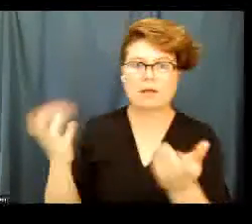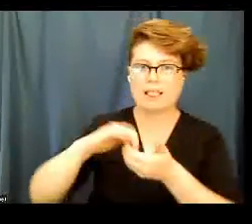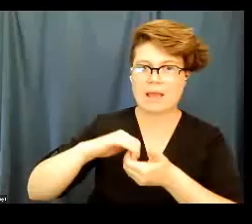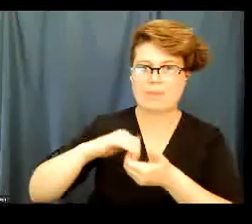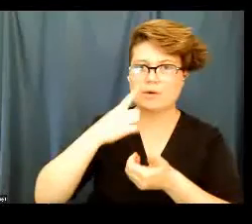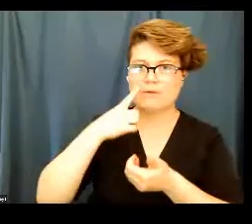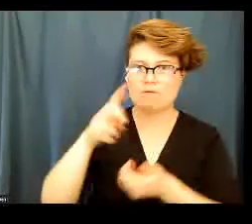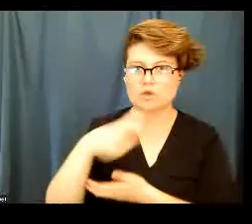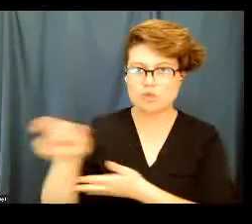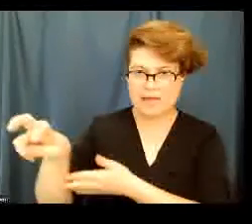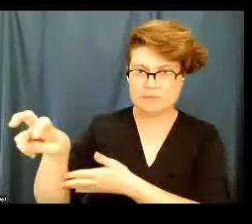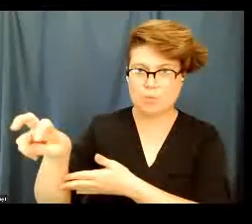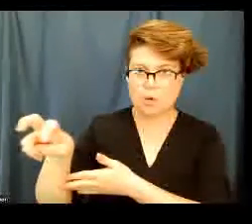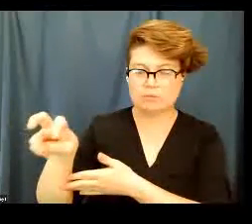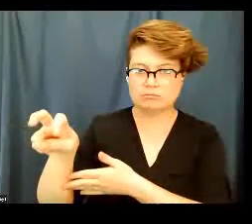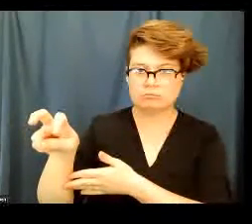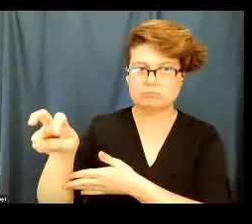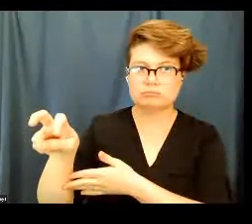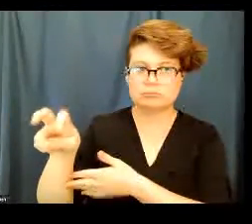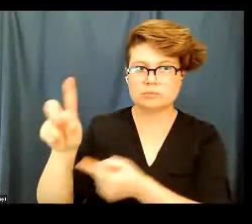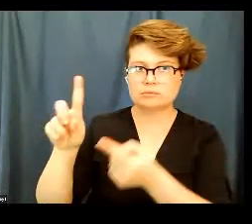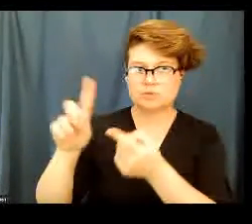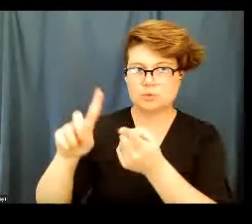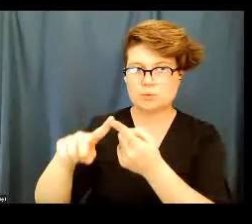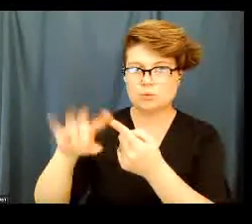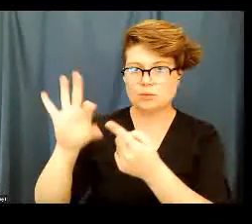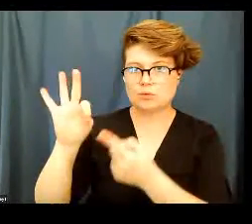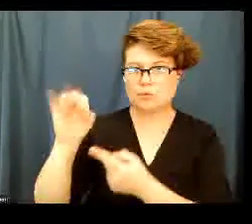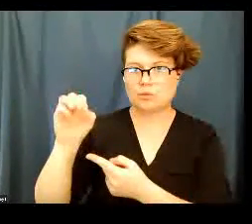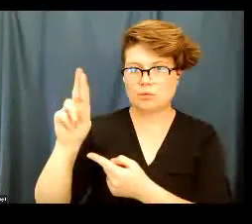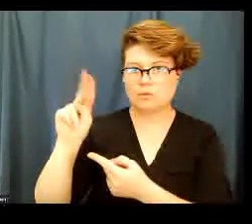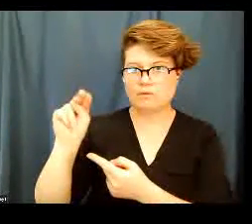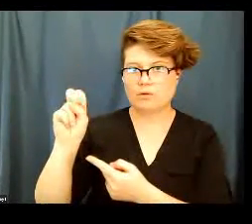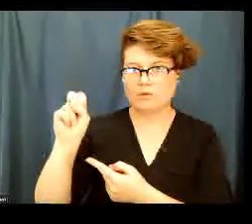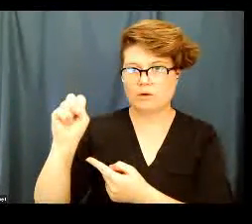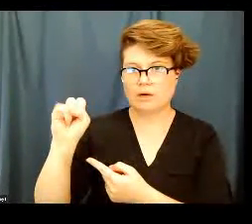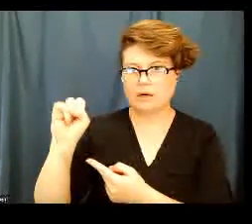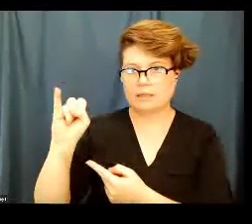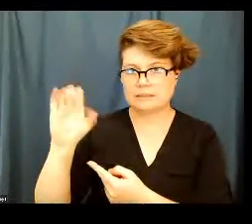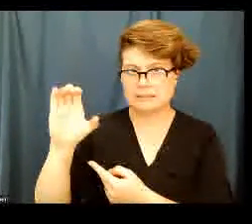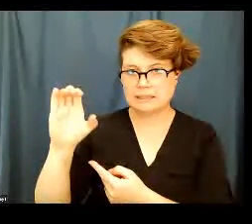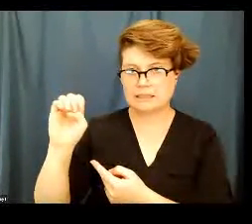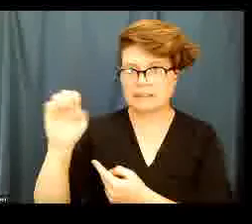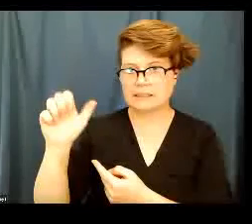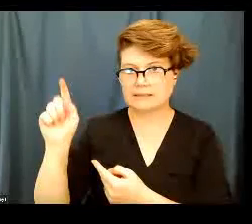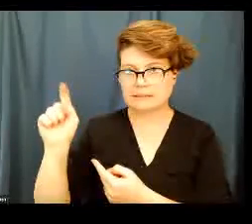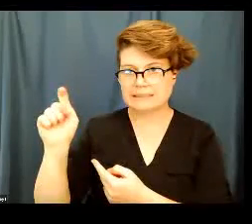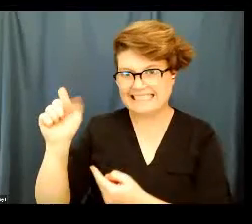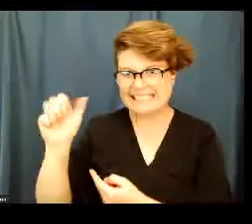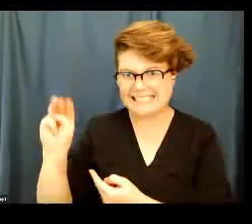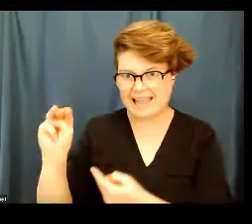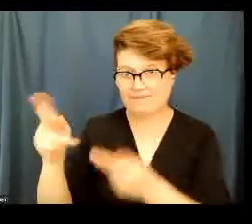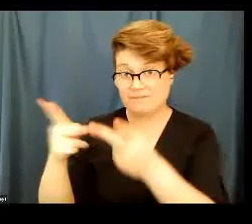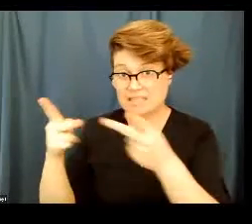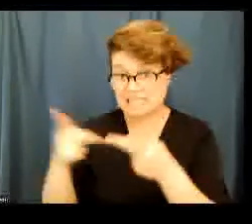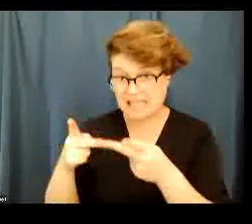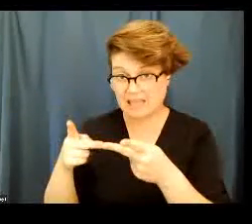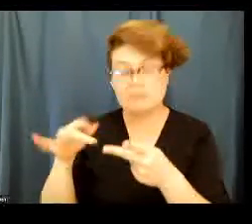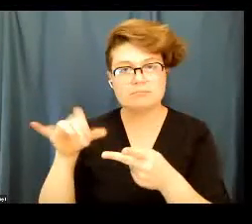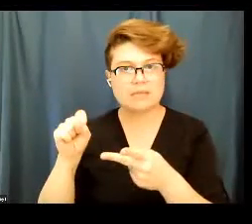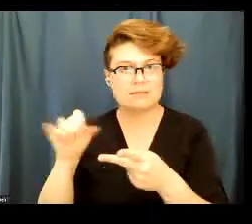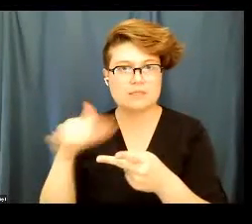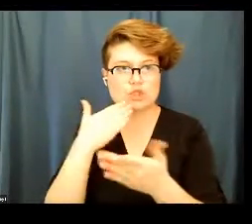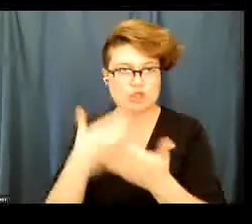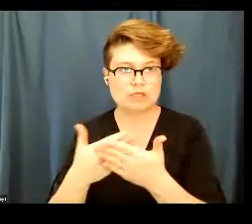collaboration to transport the victim to the forensic exam facility, definitely. That is also what I